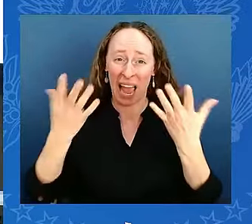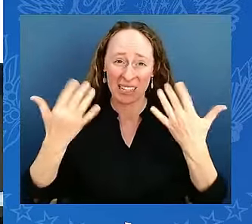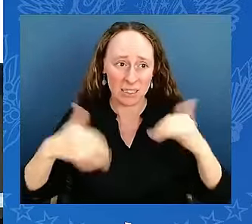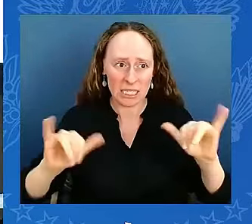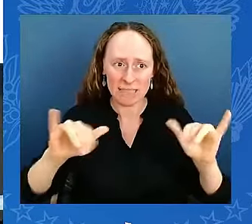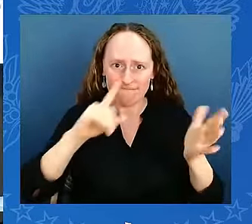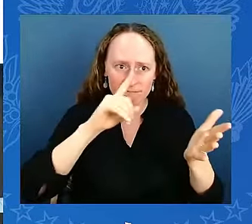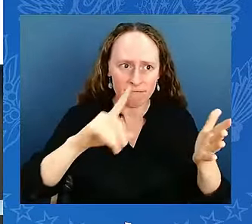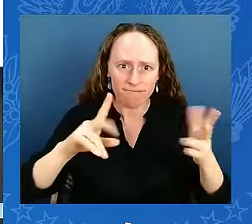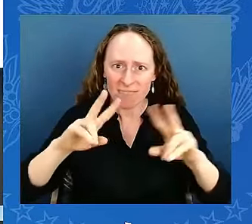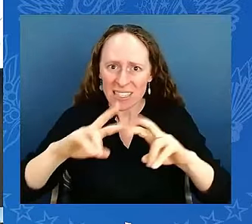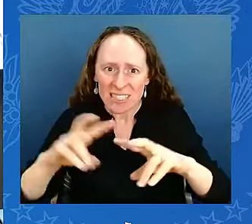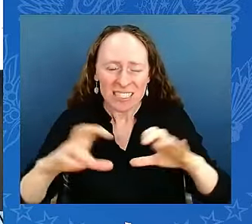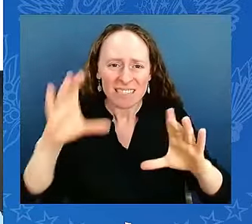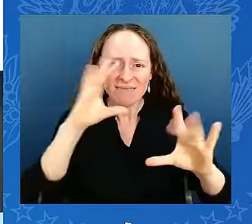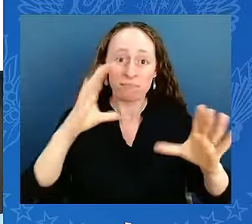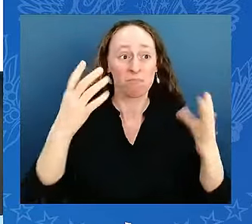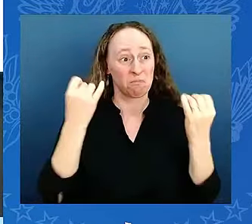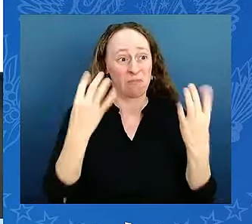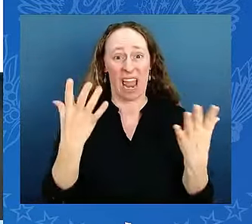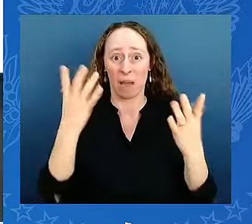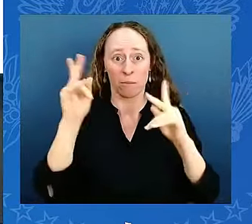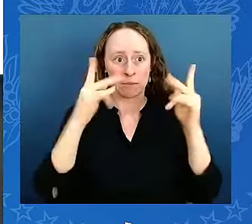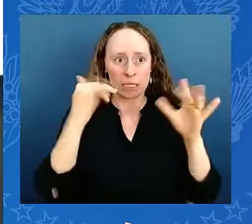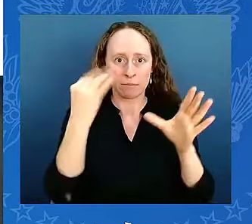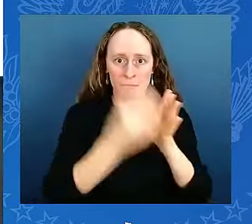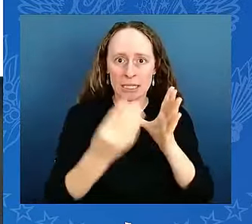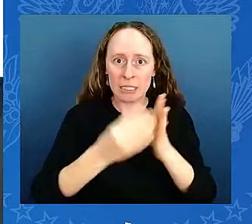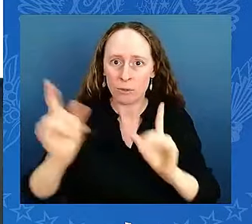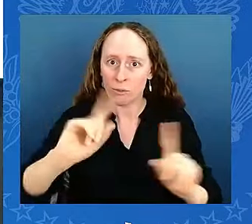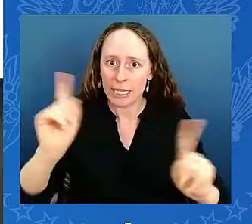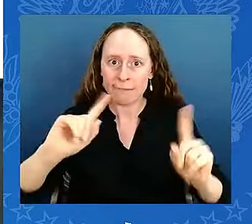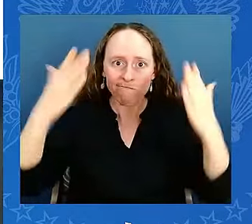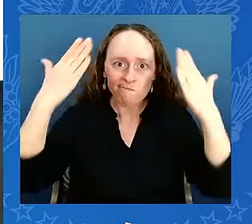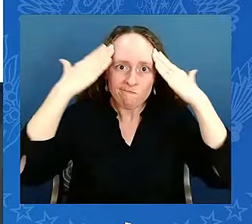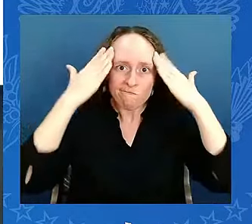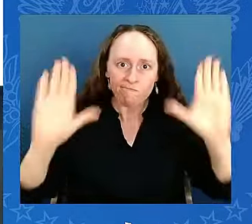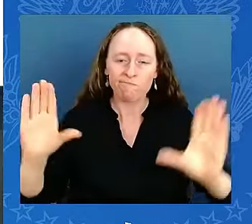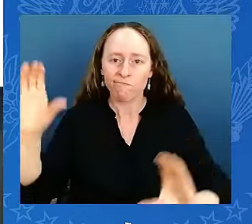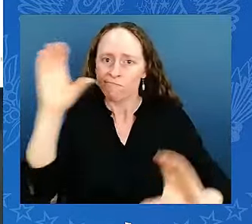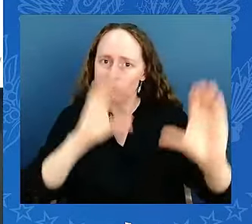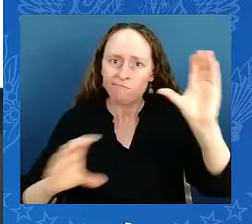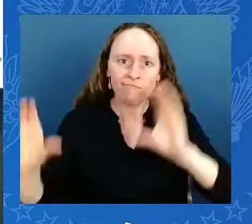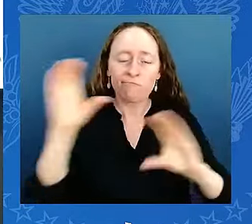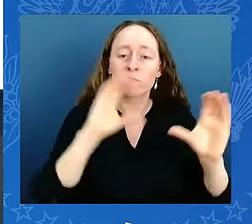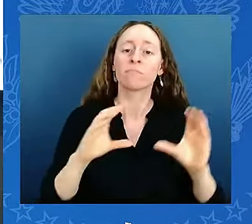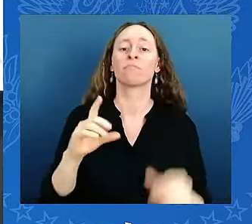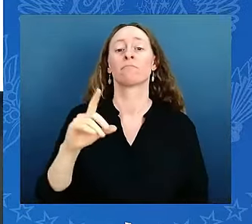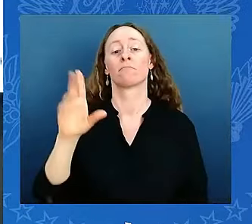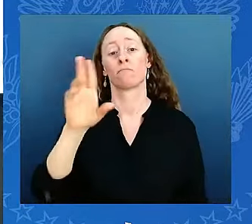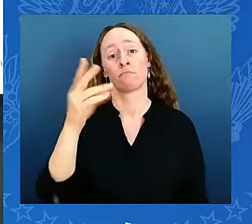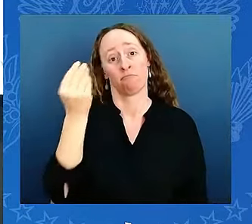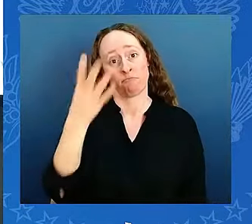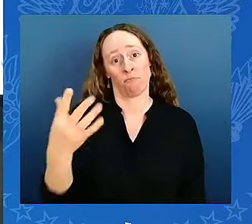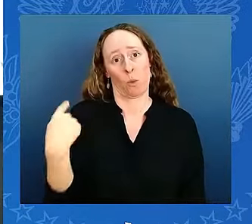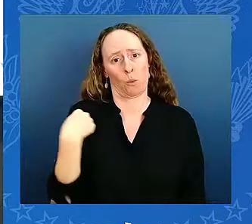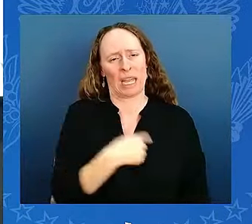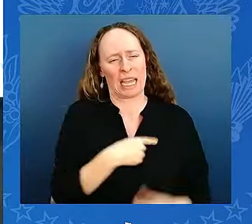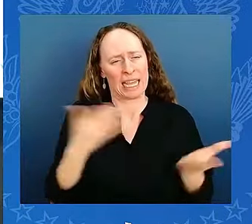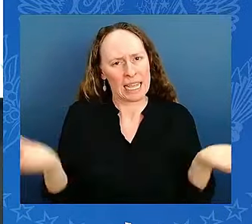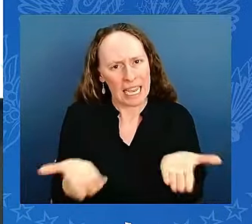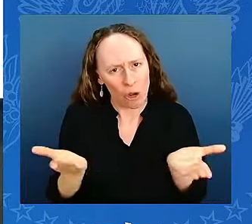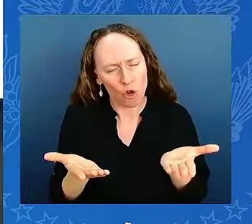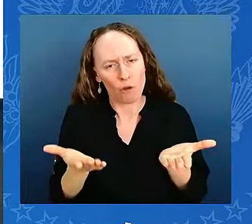say the United States, the nation, has your back. The nation has your back. We're not leaving your back on your feet